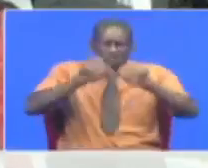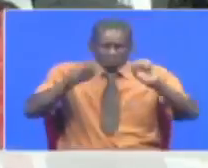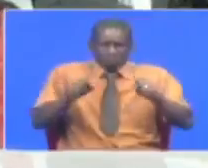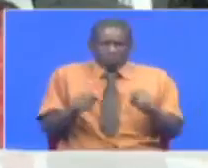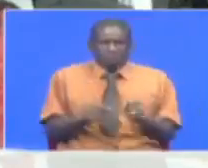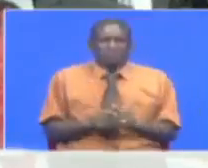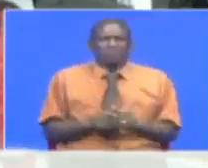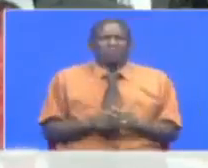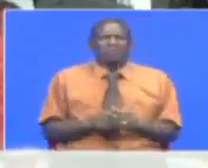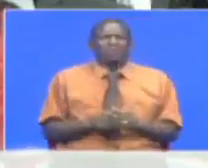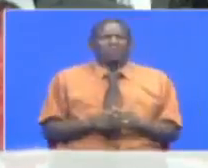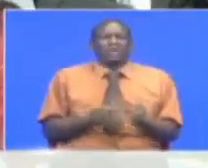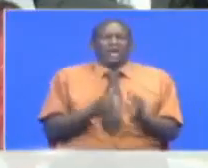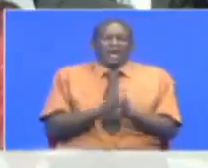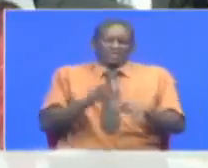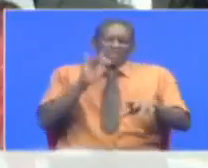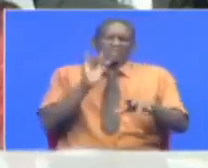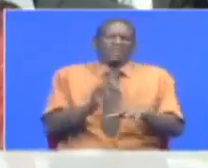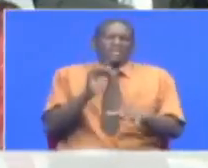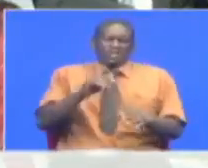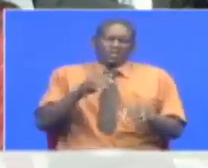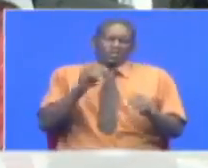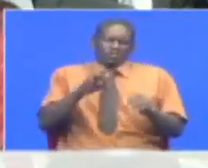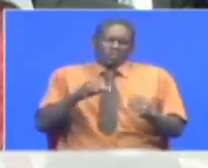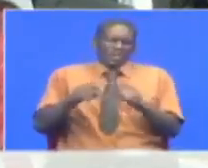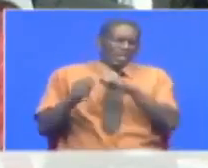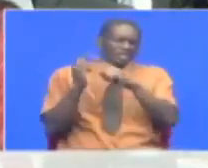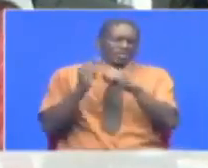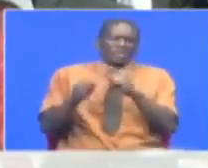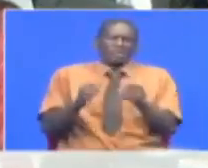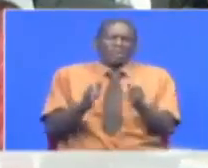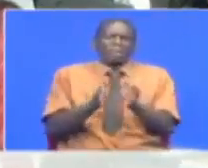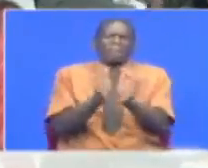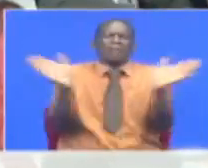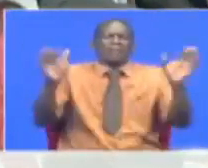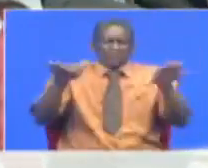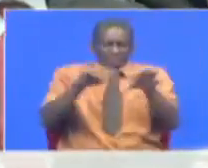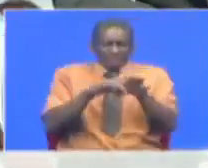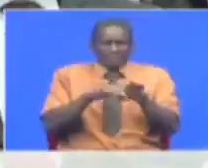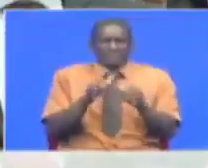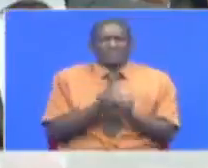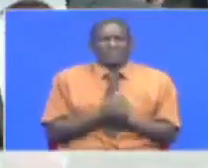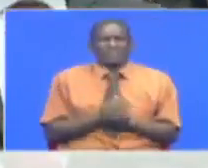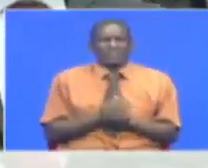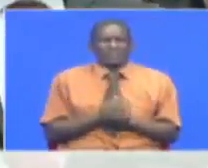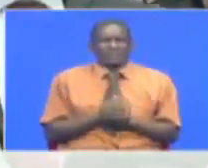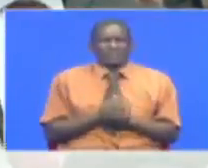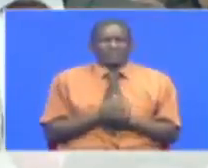it are felt by the Republic of Kenya citizens.